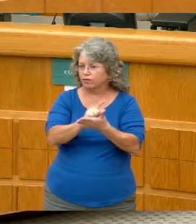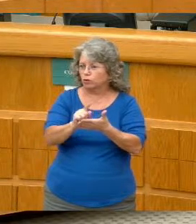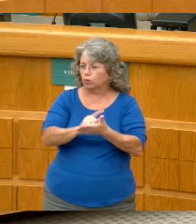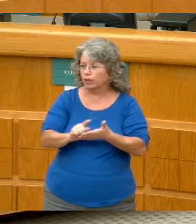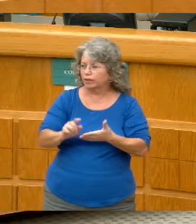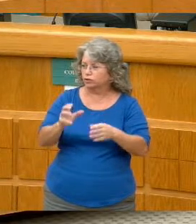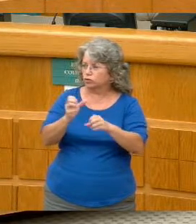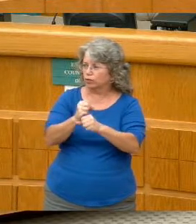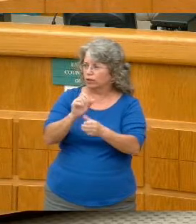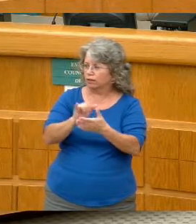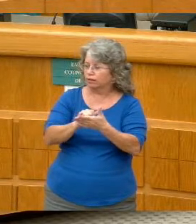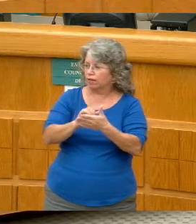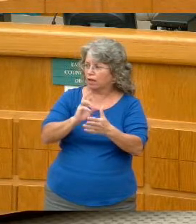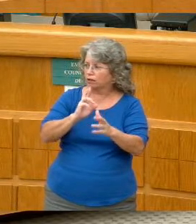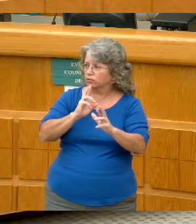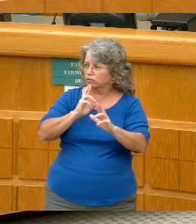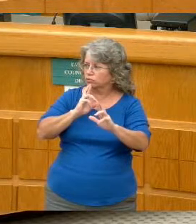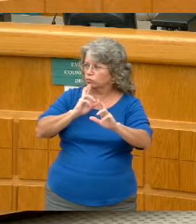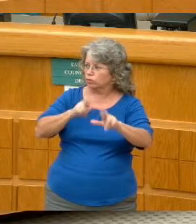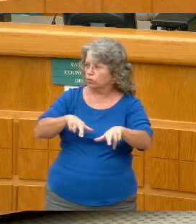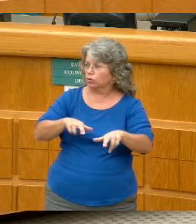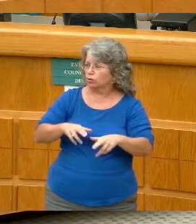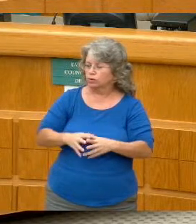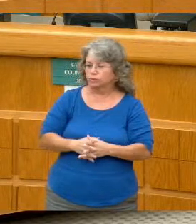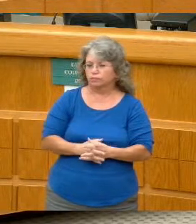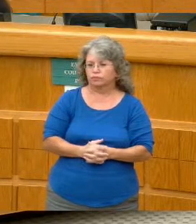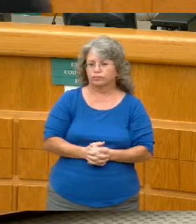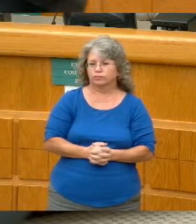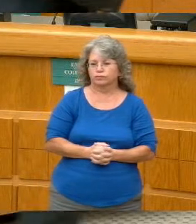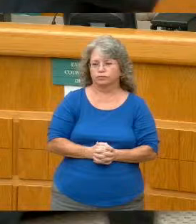to get the final results back?